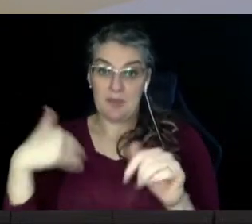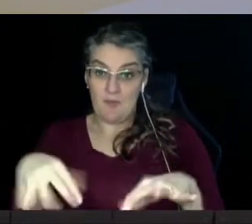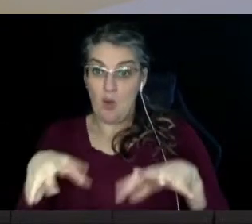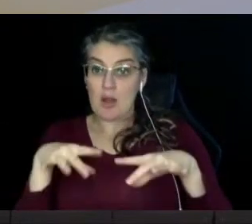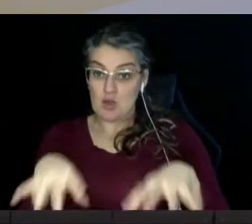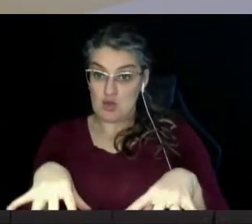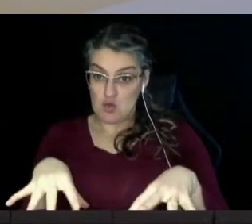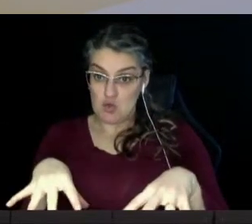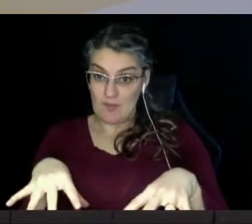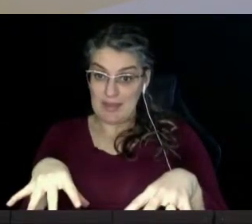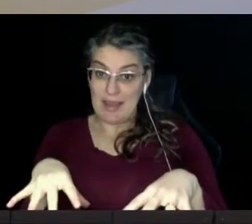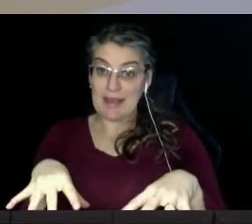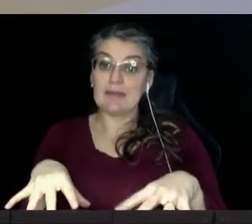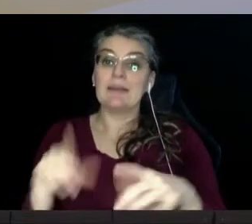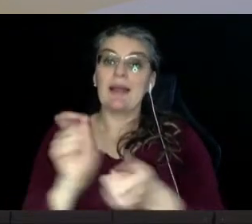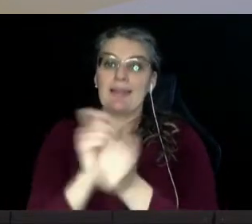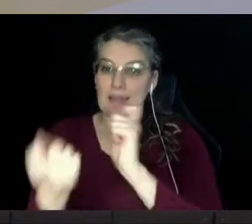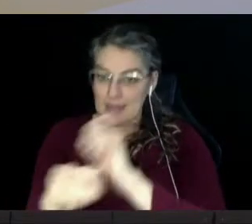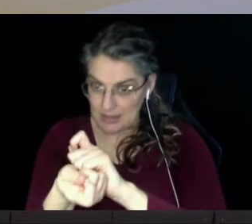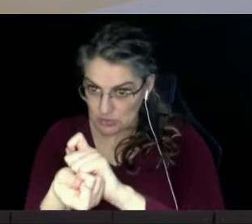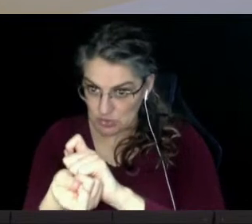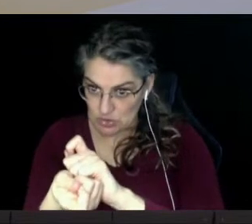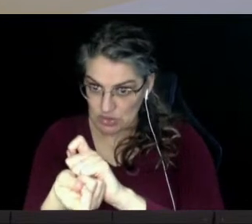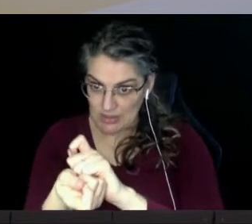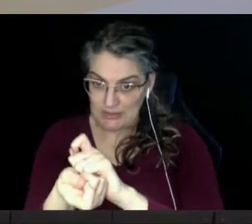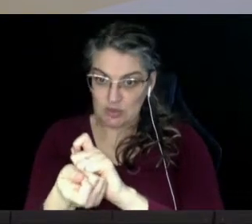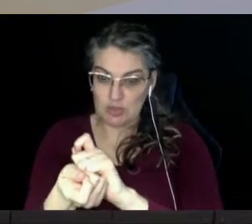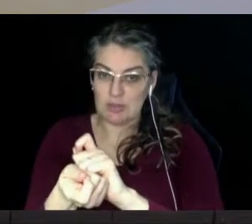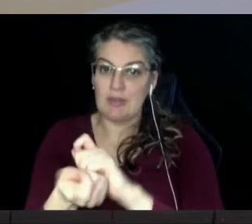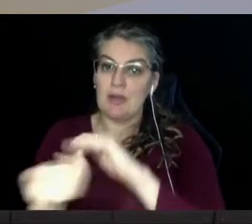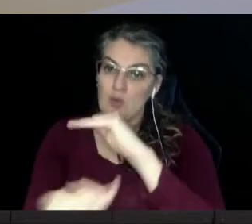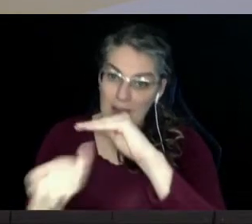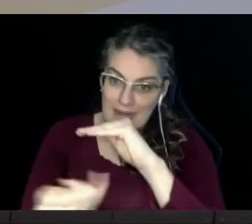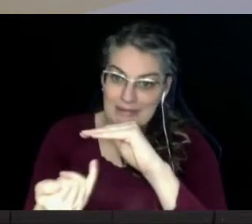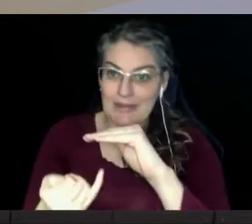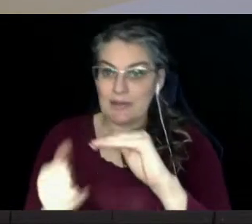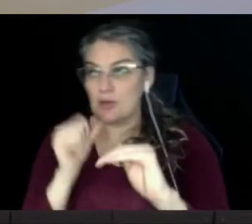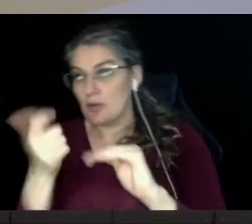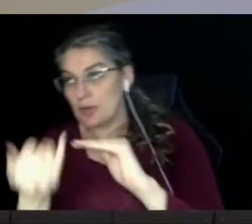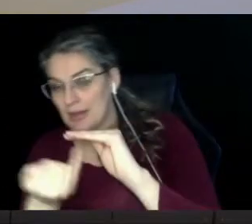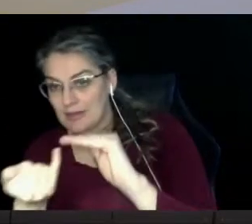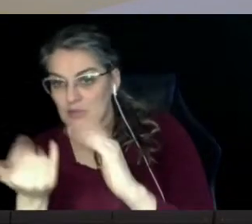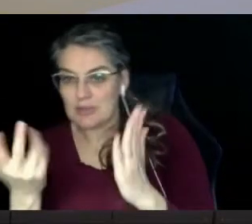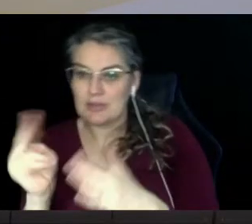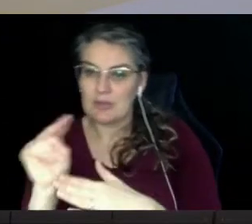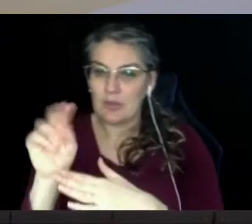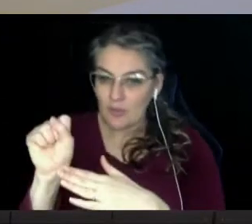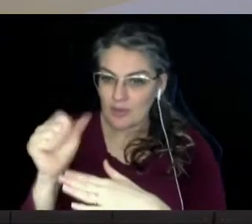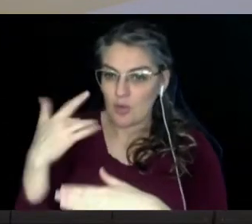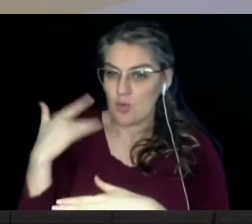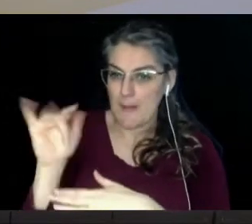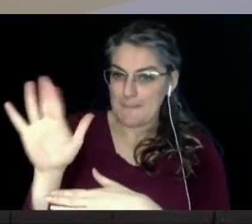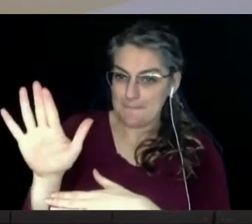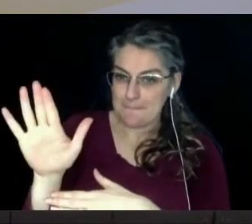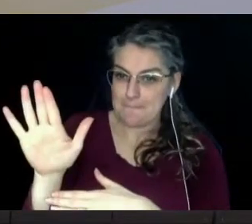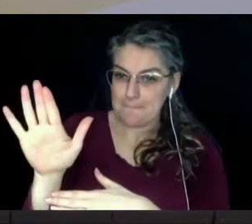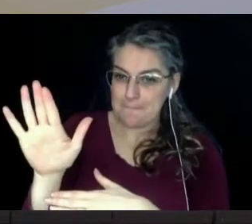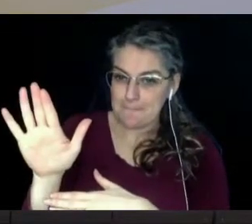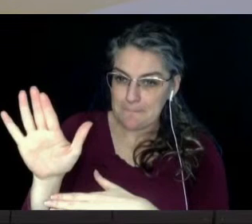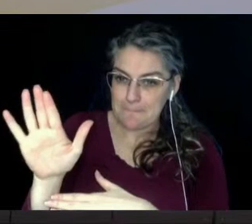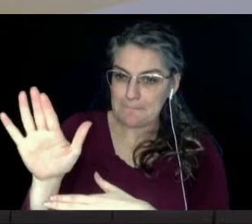there, they had changed it, and they're changing it back. So Nova Scotia has been a little bit different in terms of